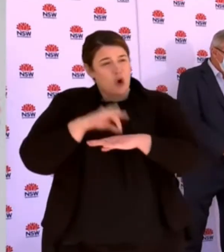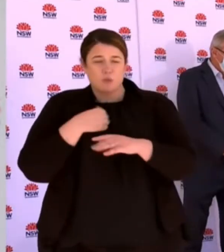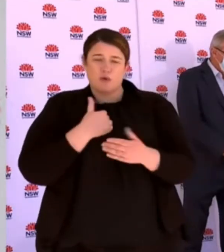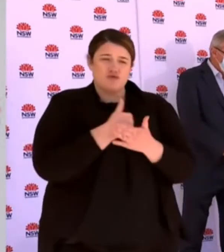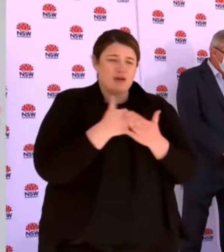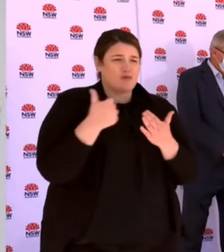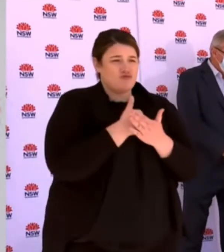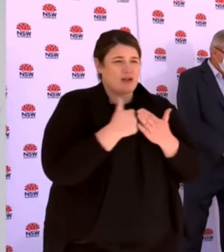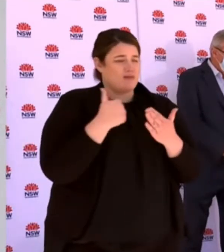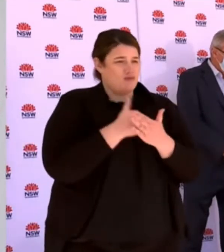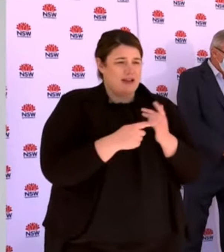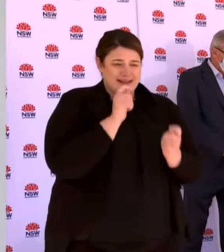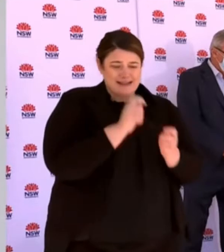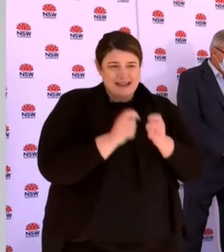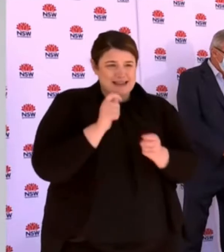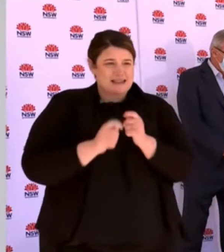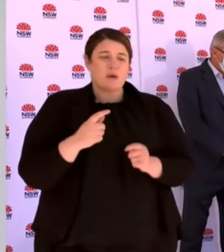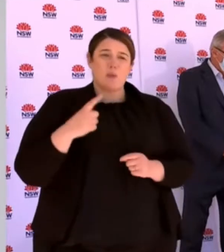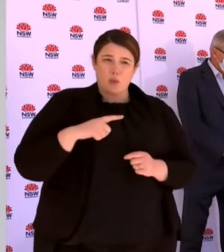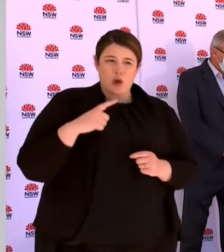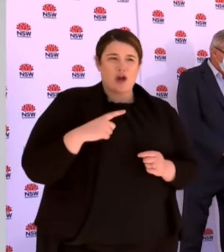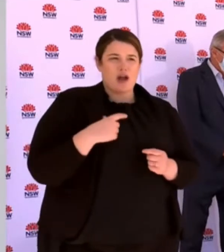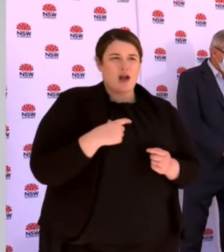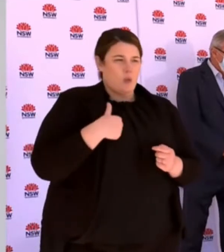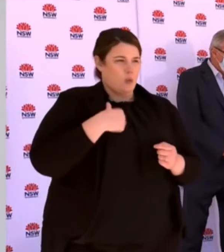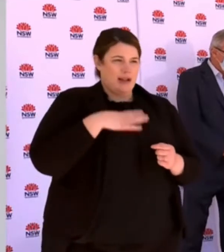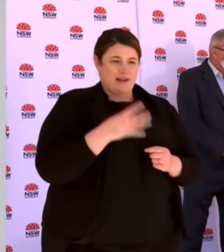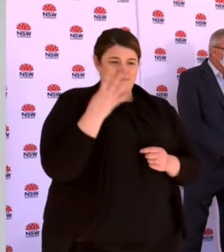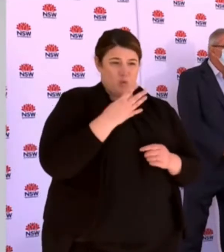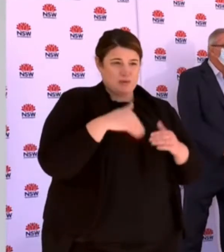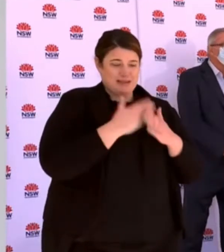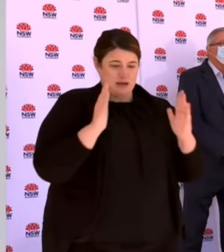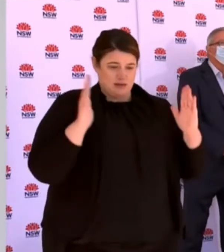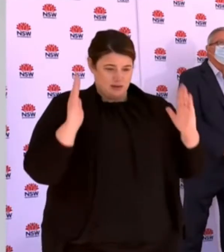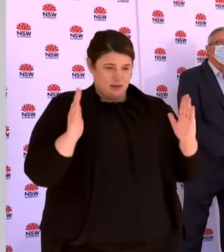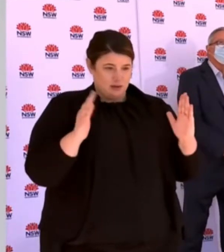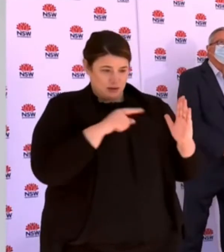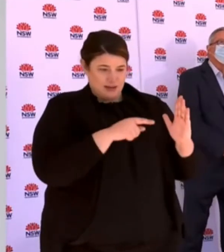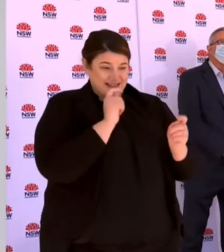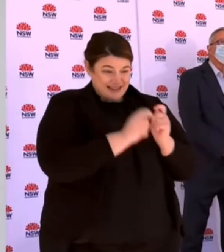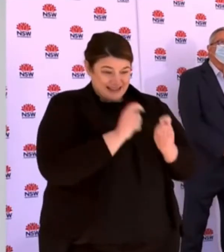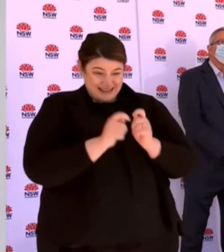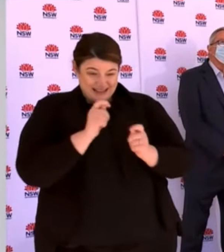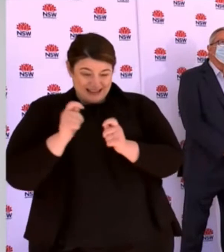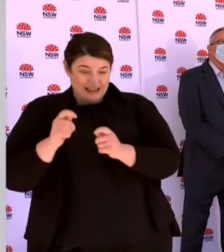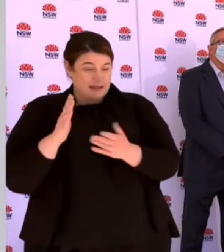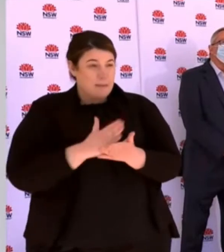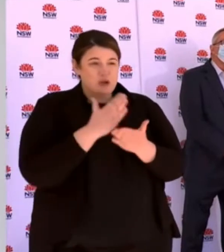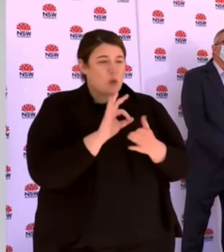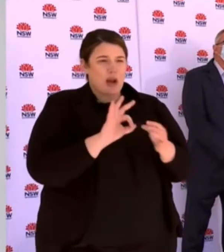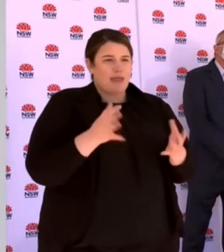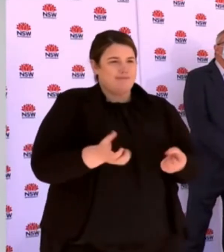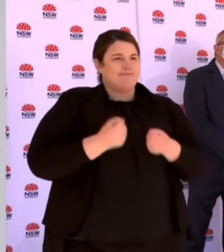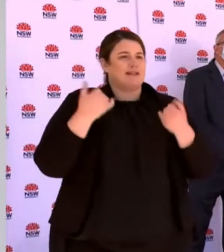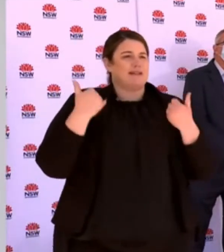doing regular testing in those facilities because, as you know, we need that full 14 days to ensure that there wasn't